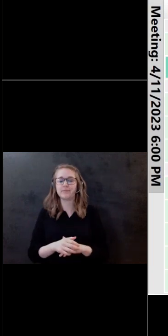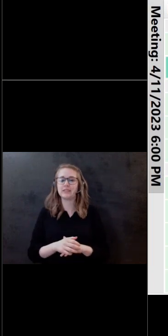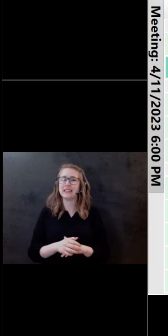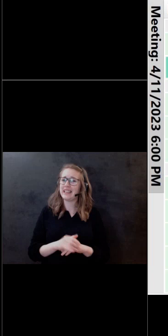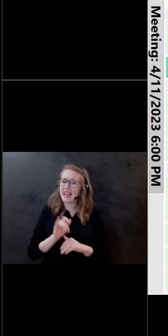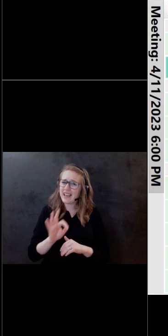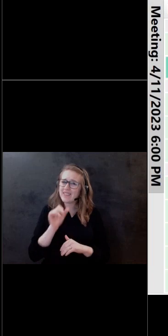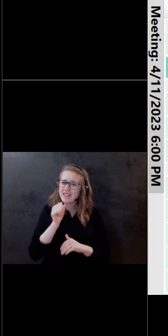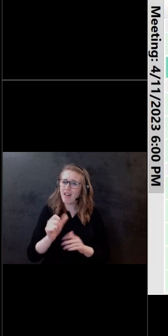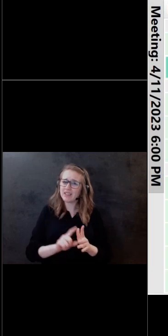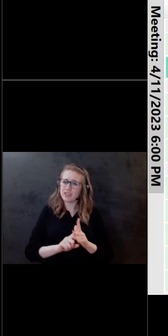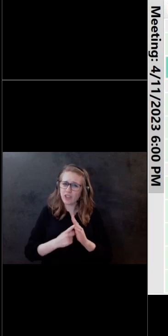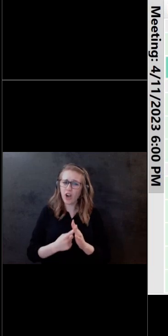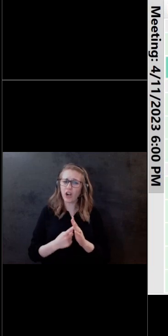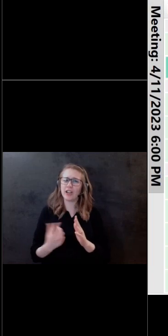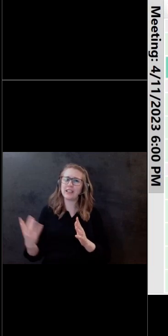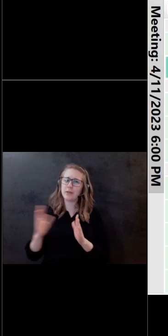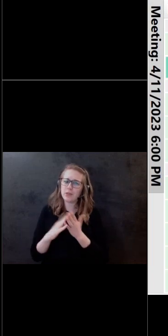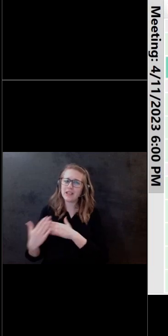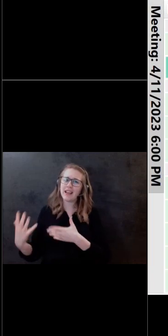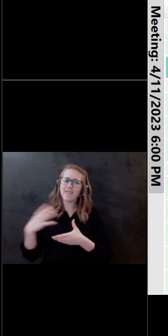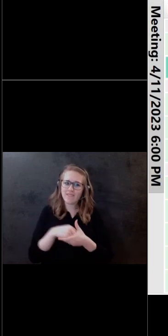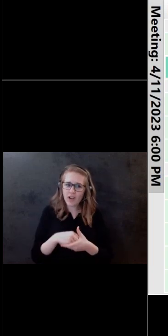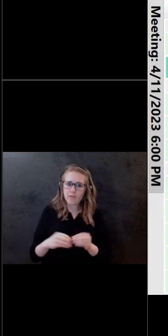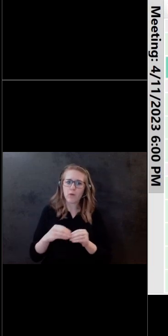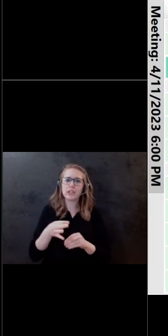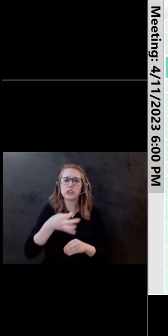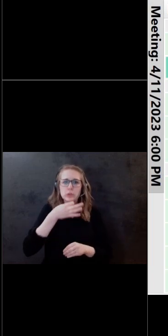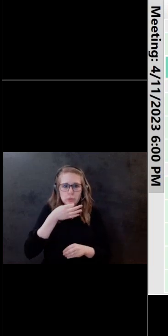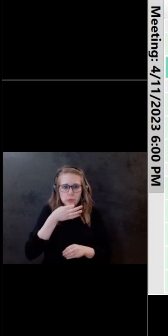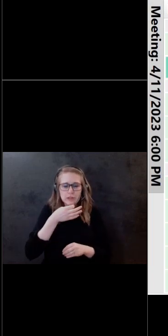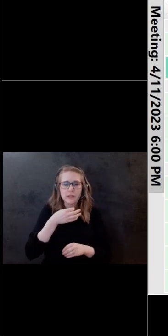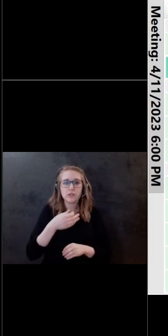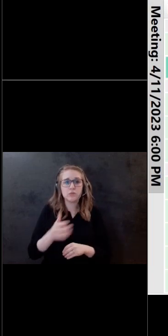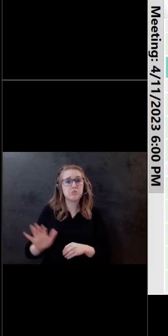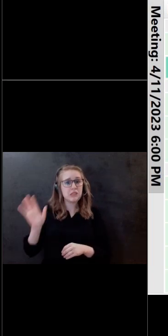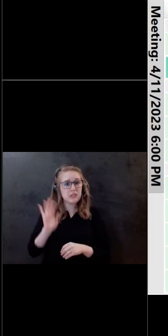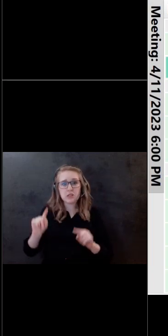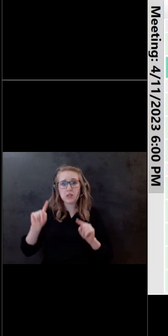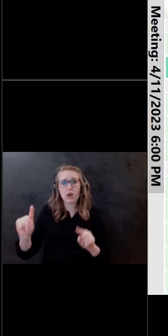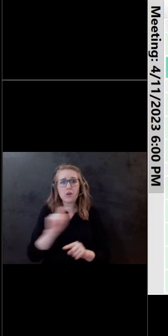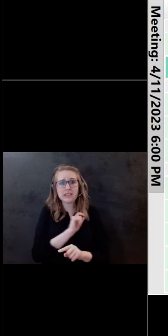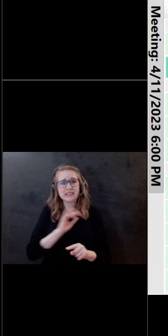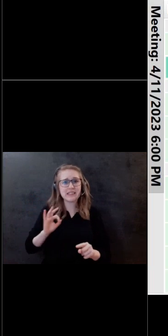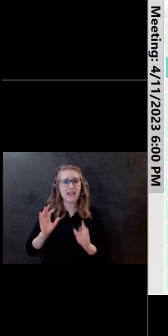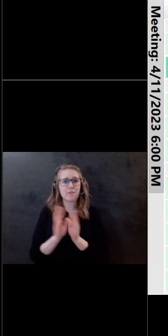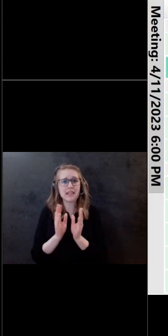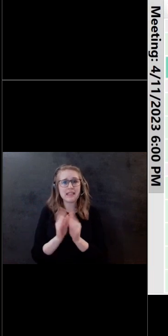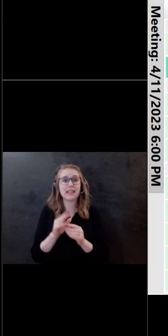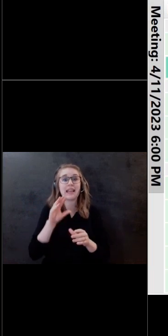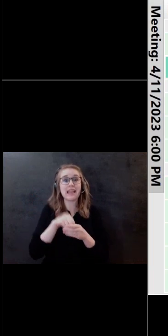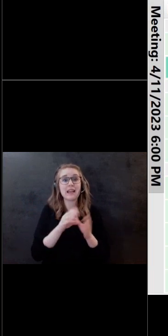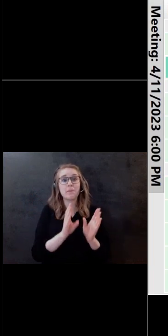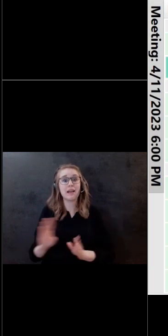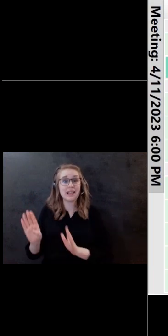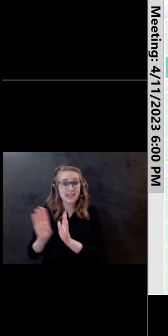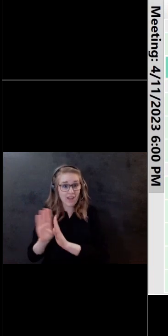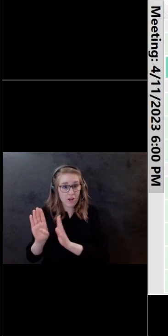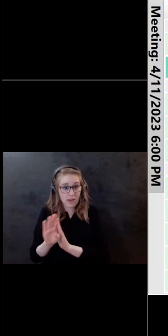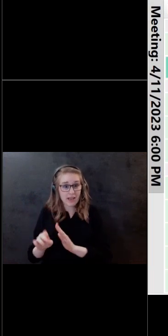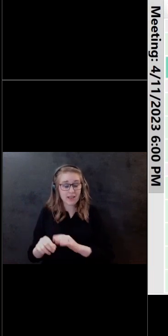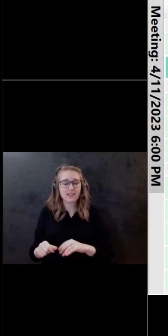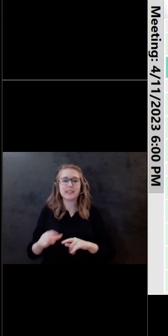start getting community involvement sooner. We used to go to staff meetings in planning and development